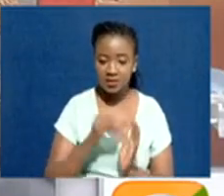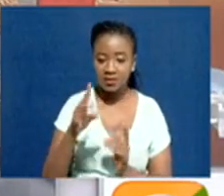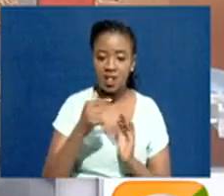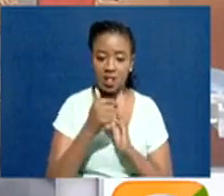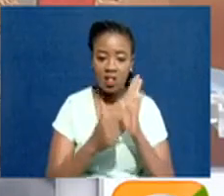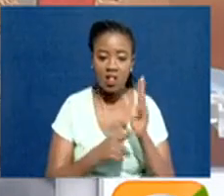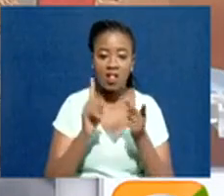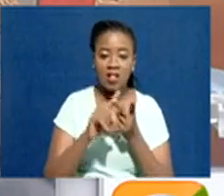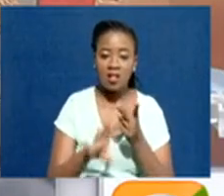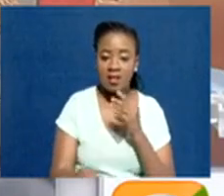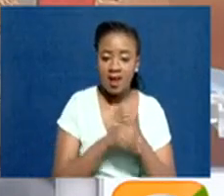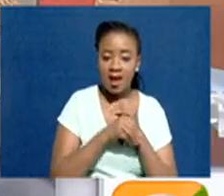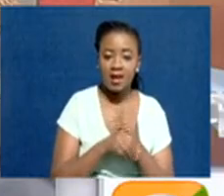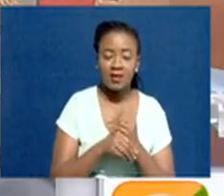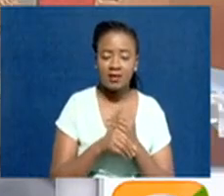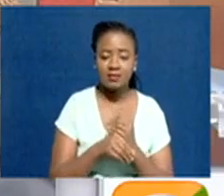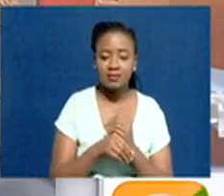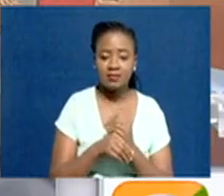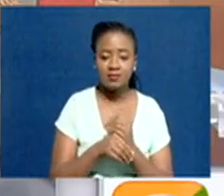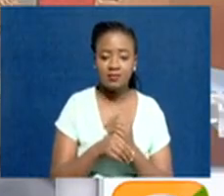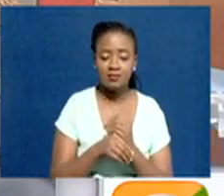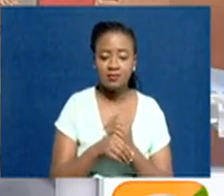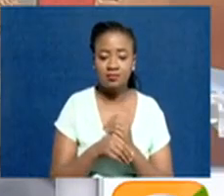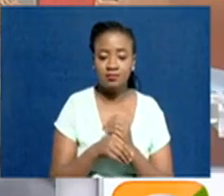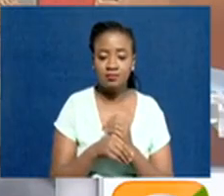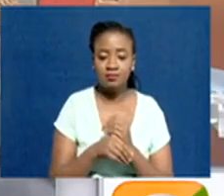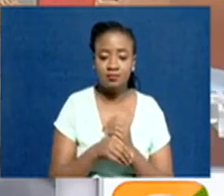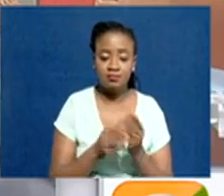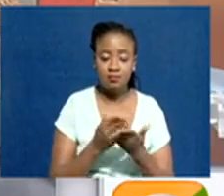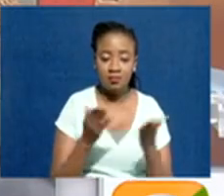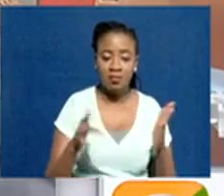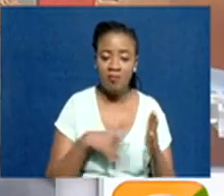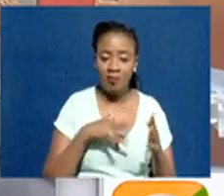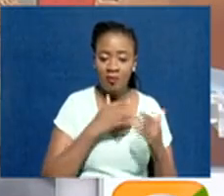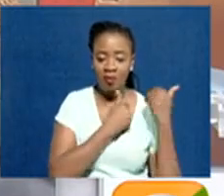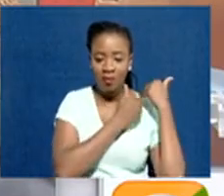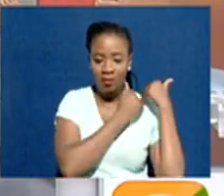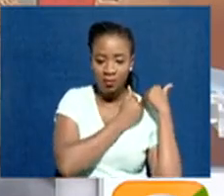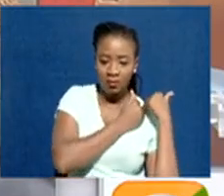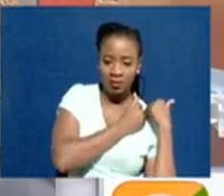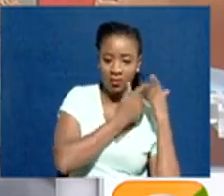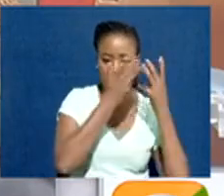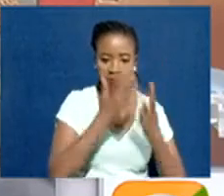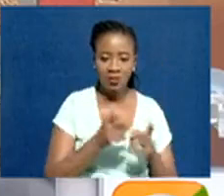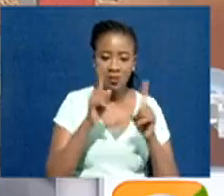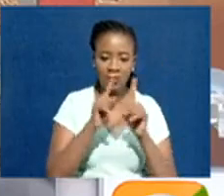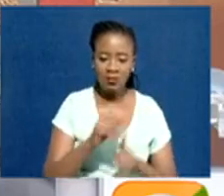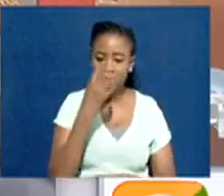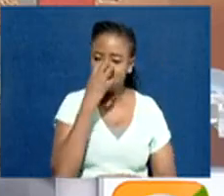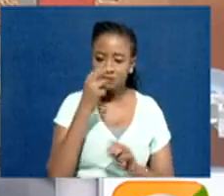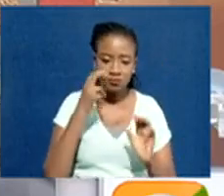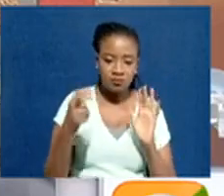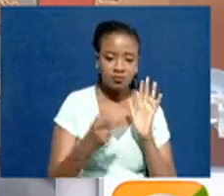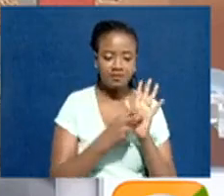coupled with the drastic increase in food prices have left many Kenyans feeling the burden. As Maryanne Nyambura now reports, President William Ruto